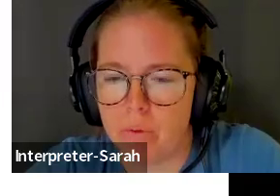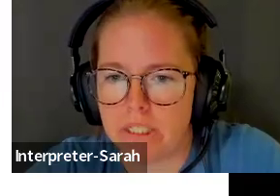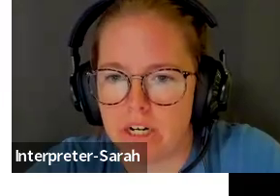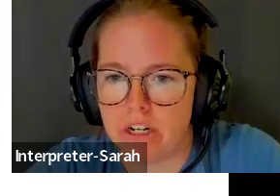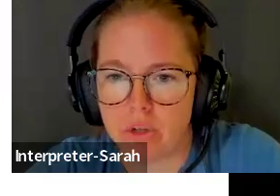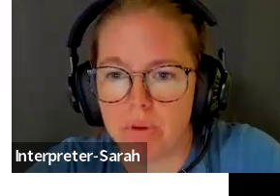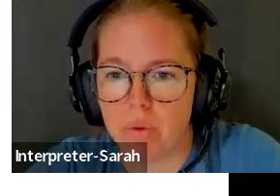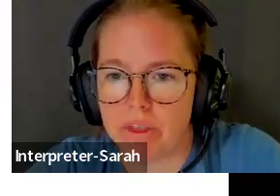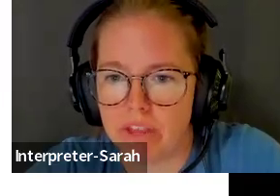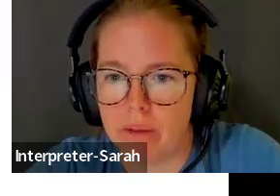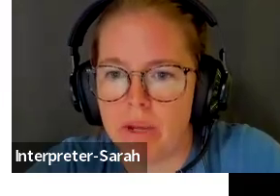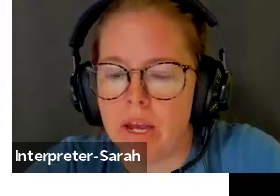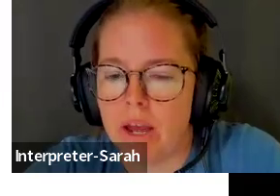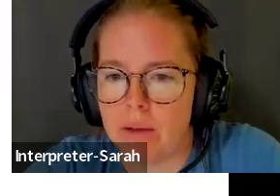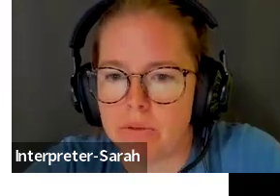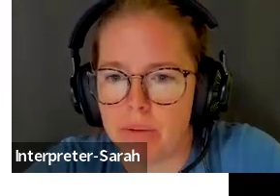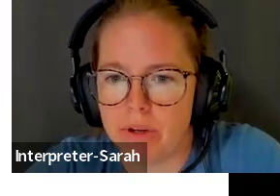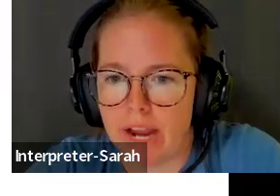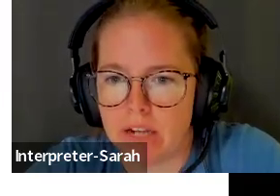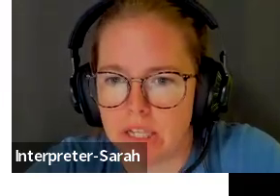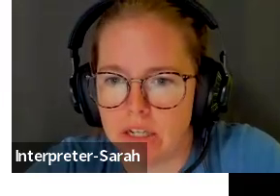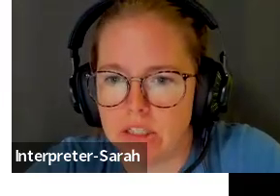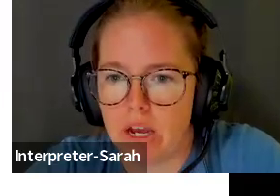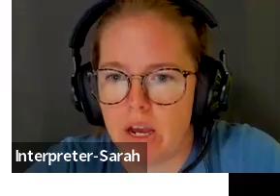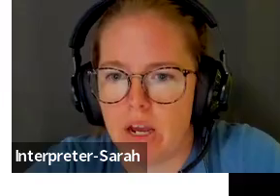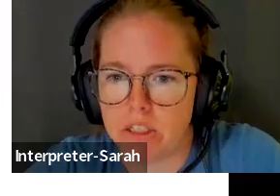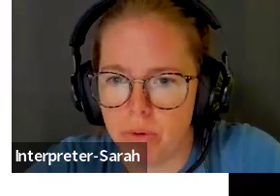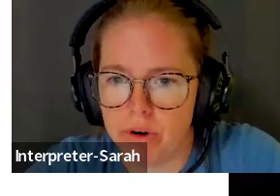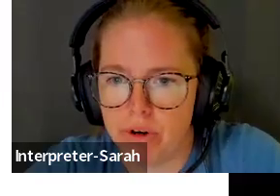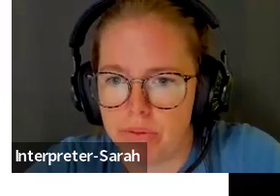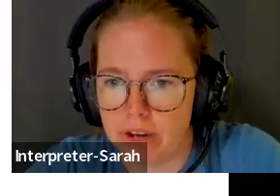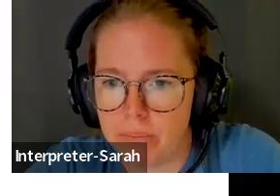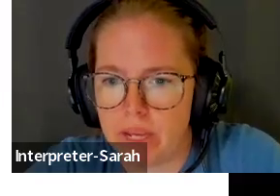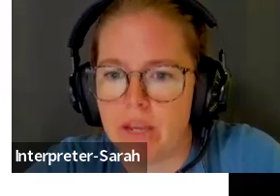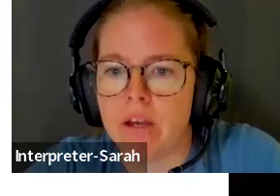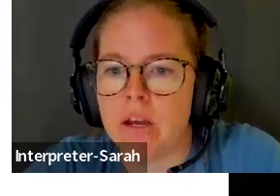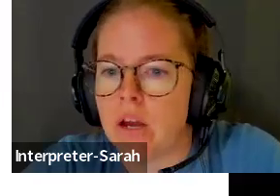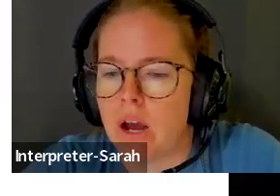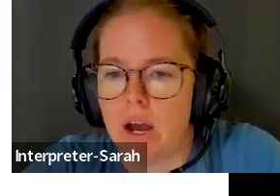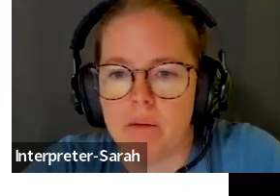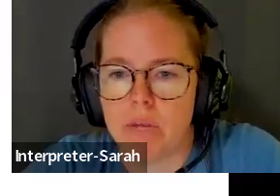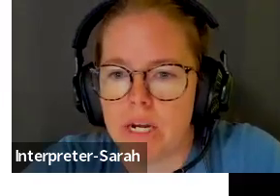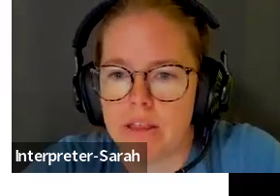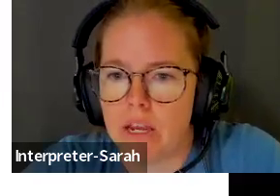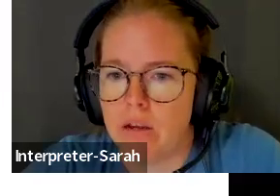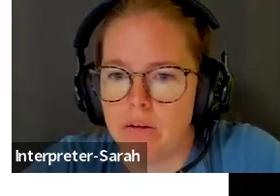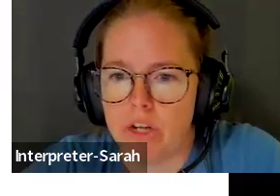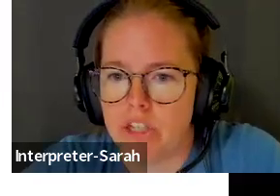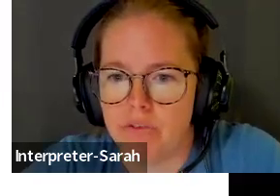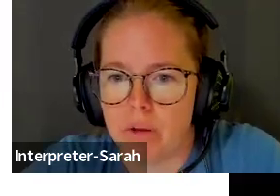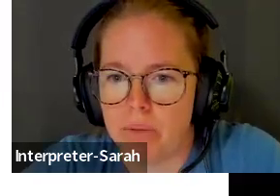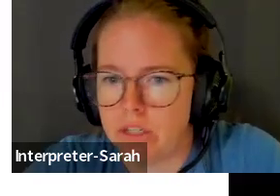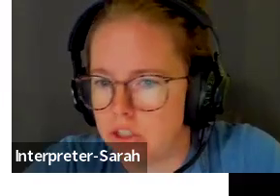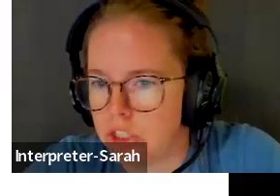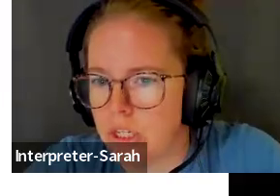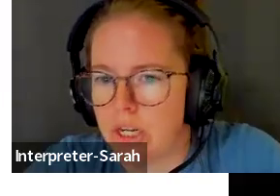and then we send an interpreter with them to be able to access support group therapy, anything